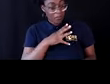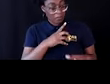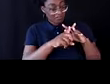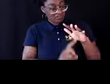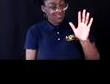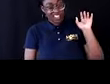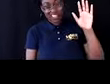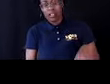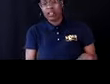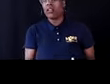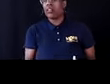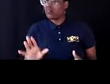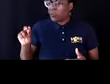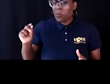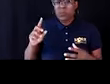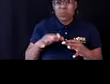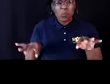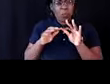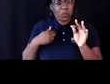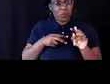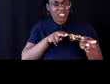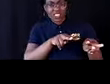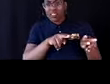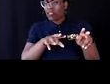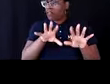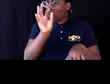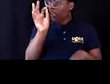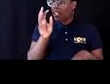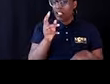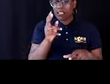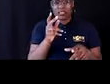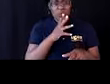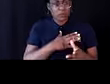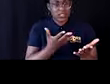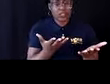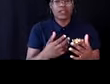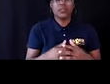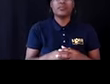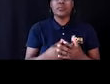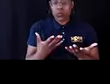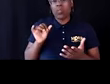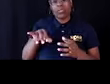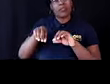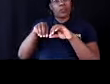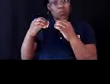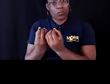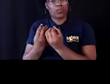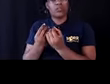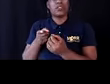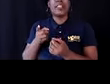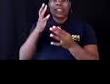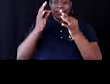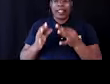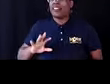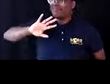feminist organizations in the late 1970s were not paying attention. And so they began to organize on behalf of themselves,